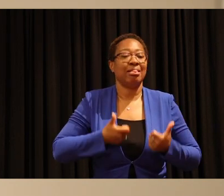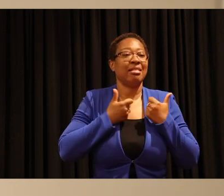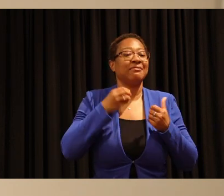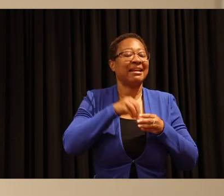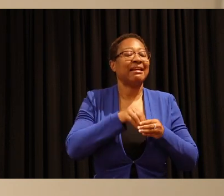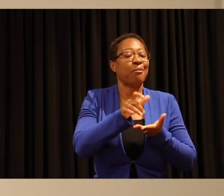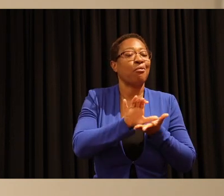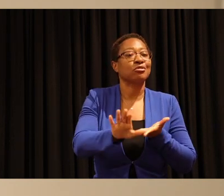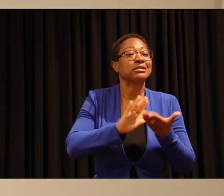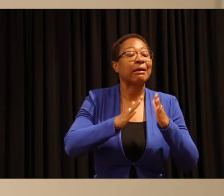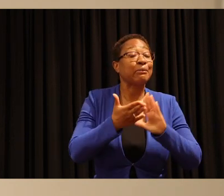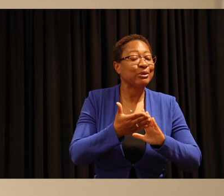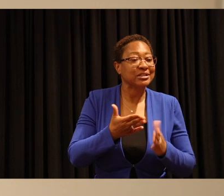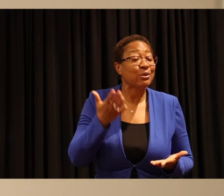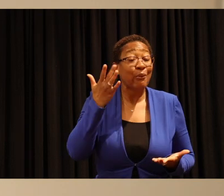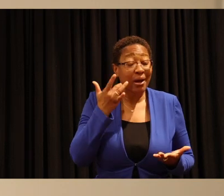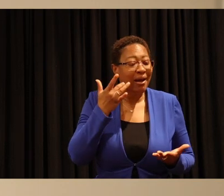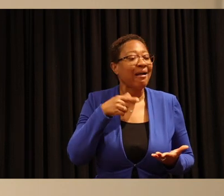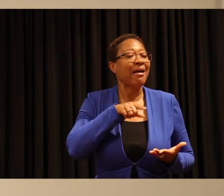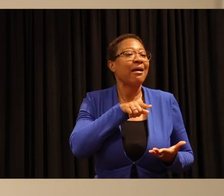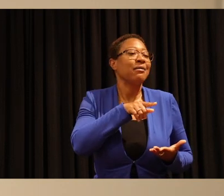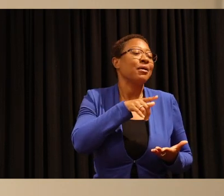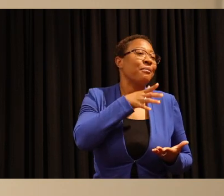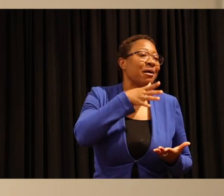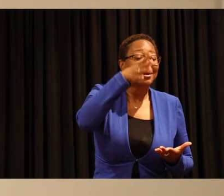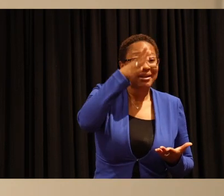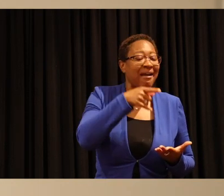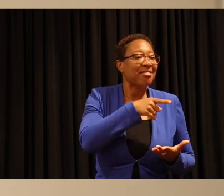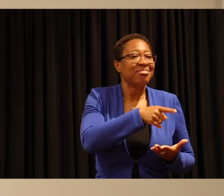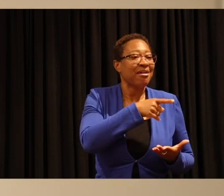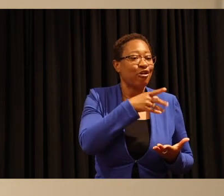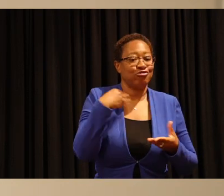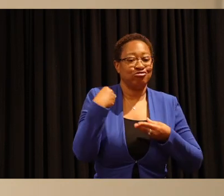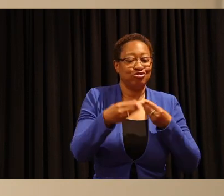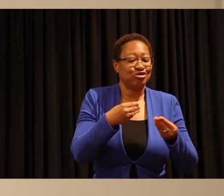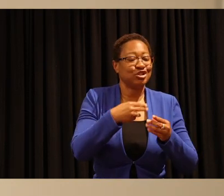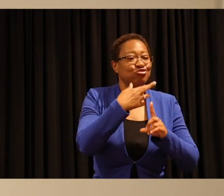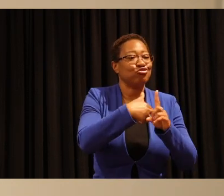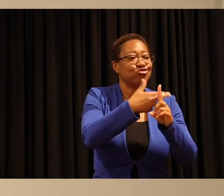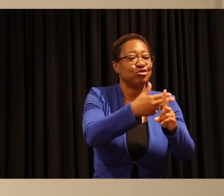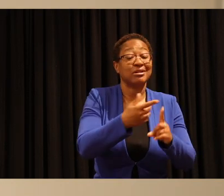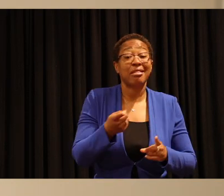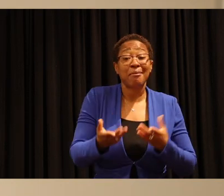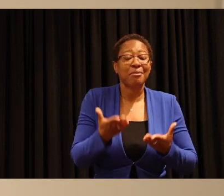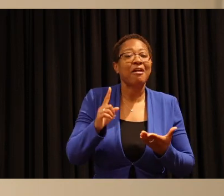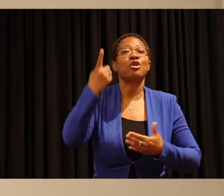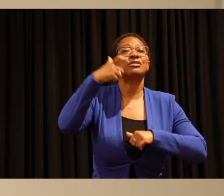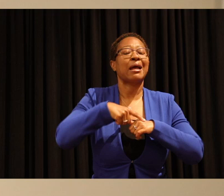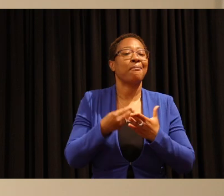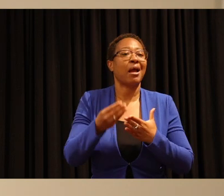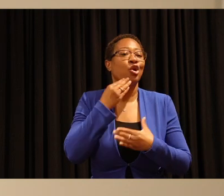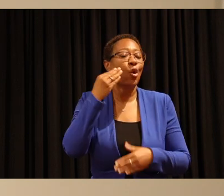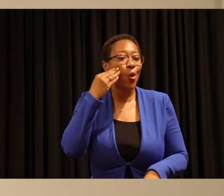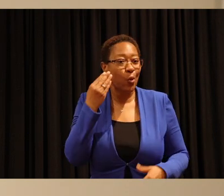communities, because they may, mom and dad were renters, grandma and grandpa were renters, they might be the first homeowner in their